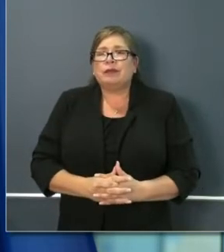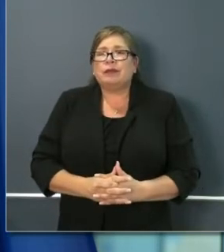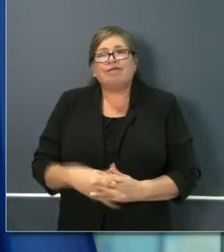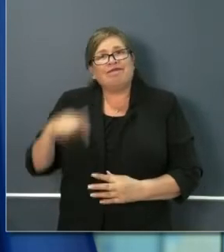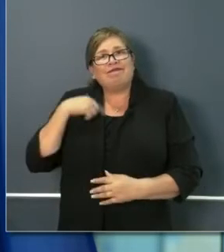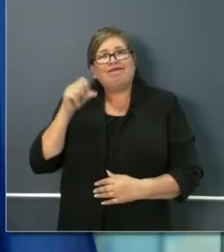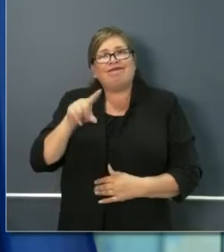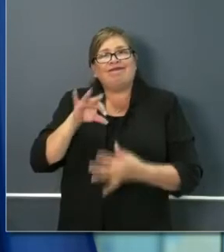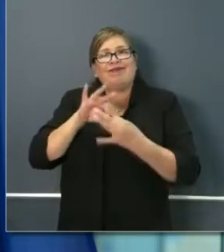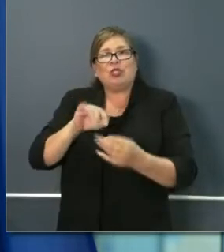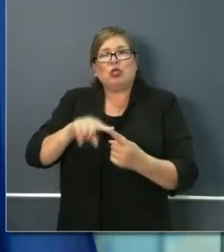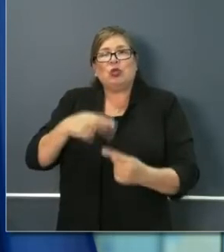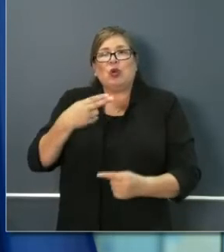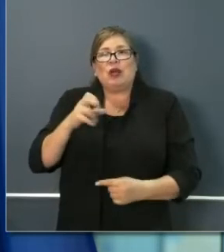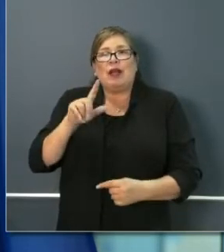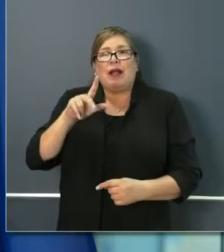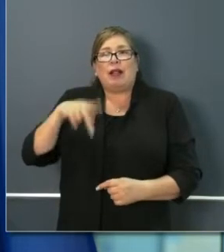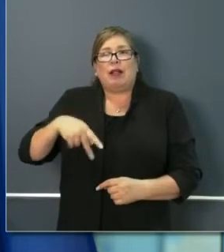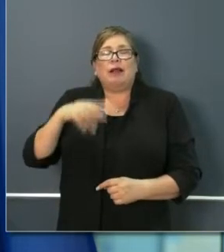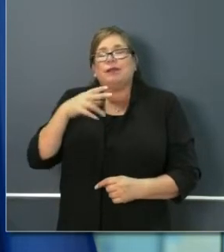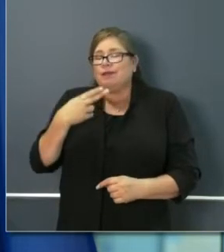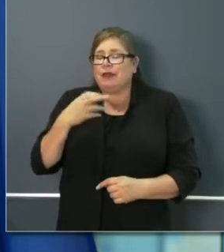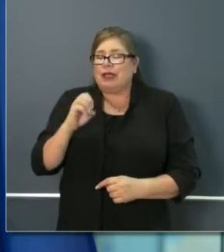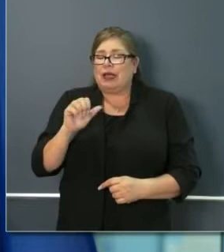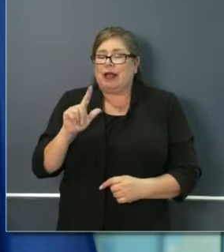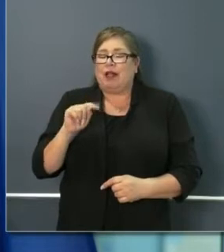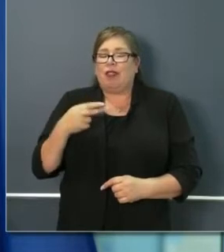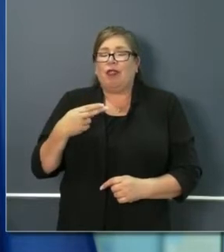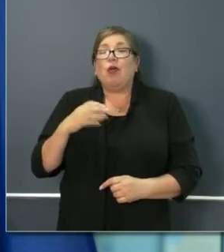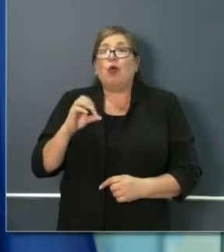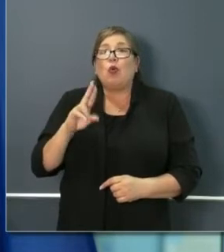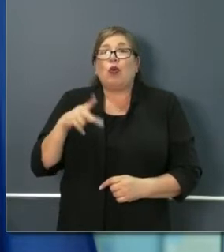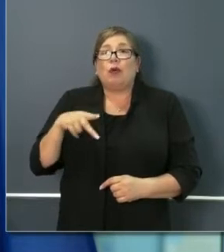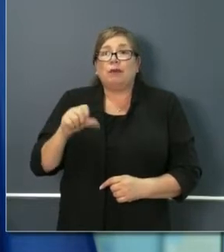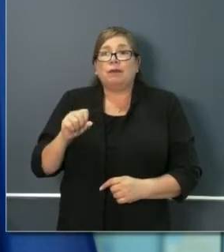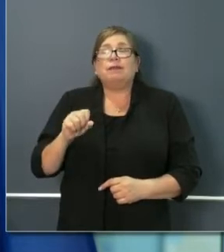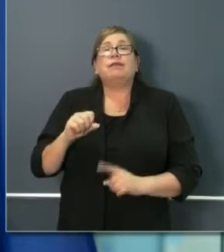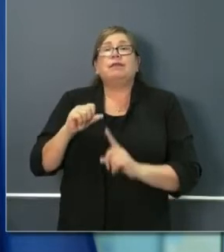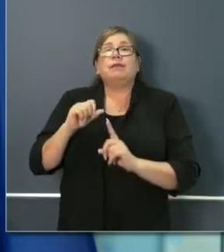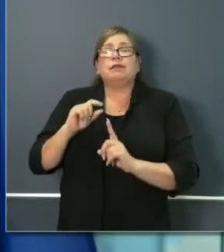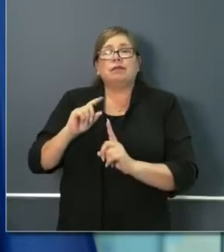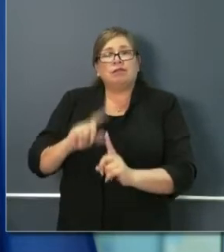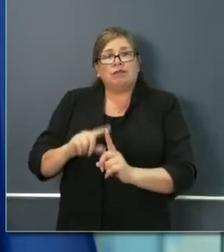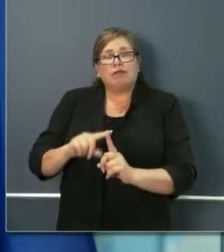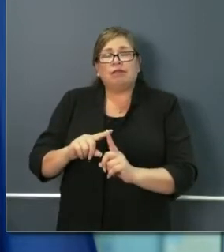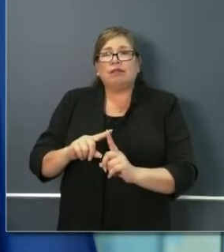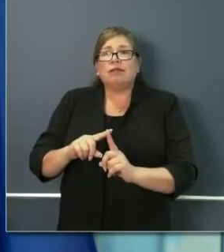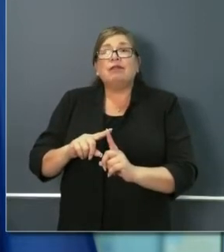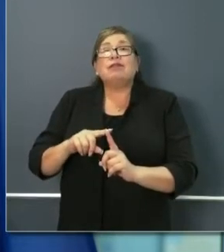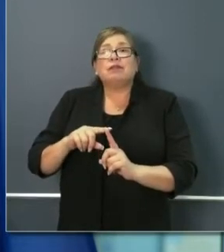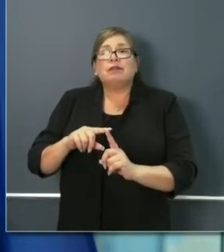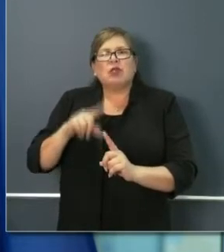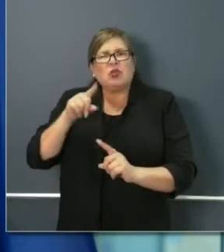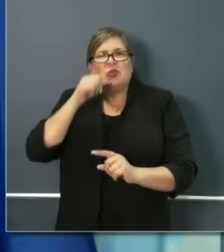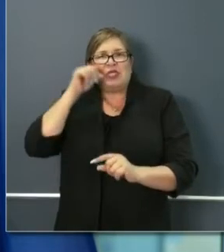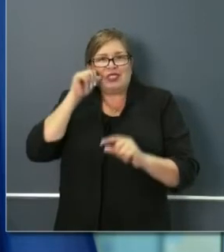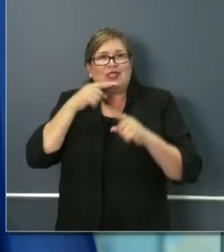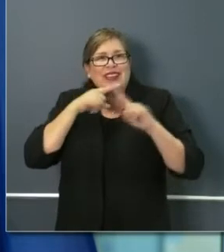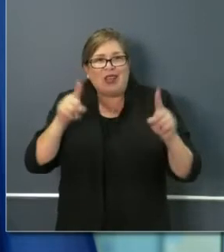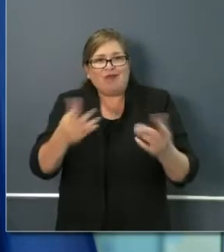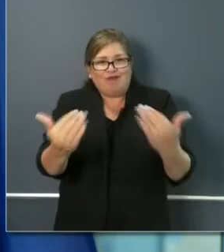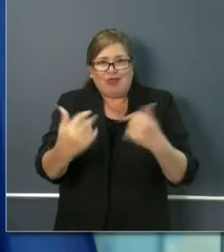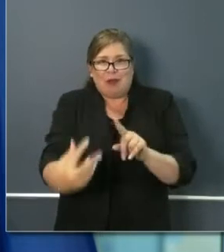point having to bring in healthcare professionals from out of state, perhaps states that are less affected by the virus? You know,